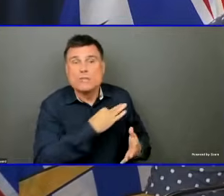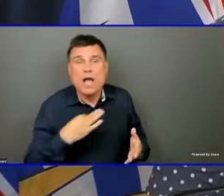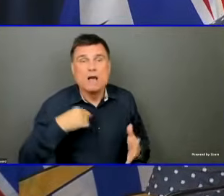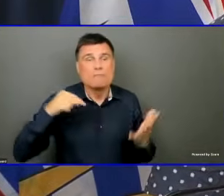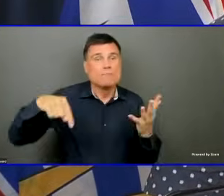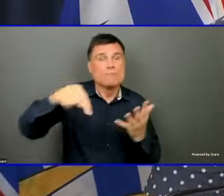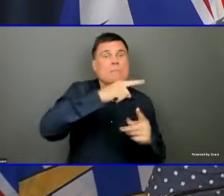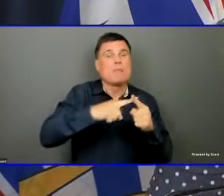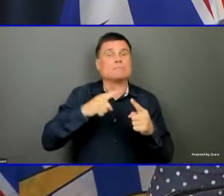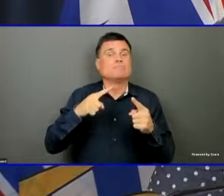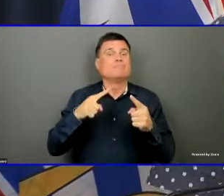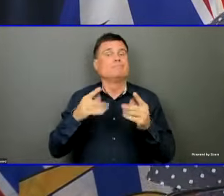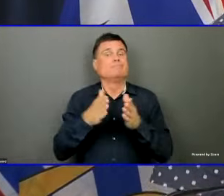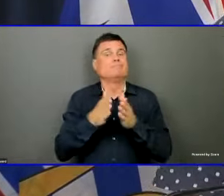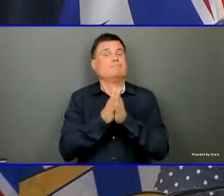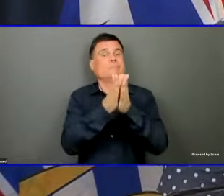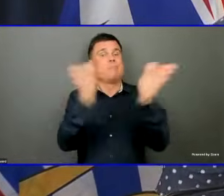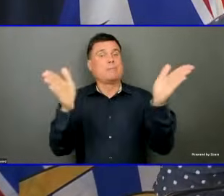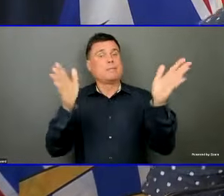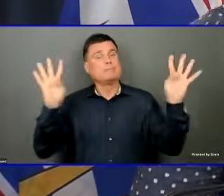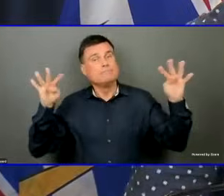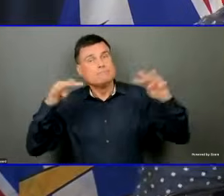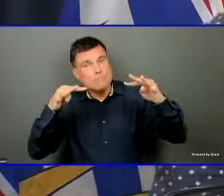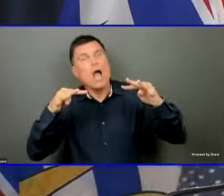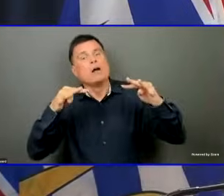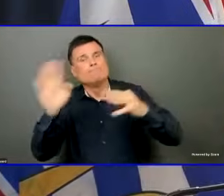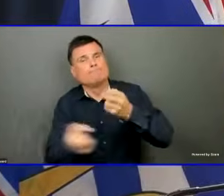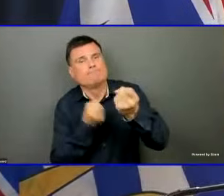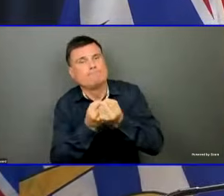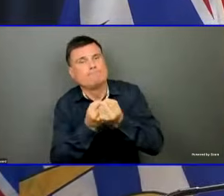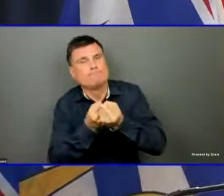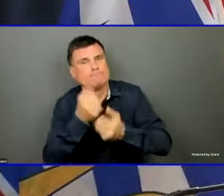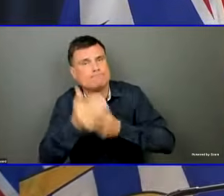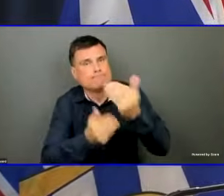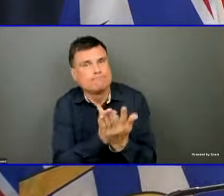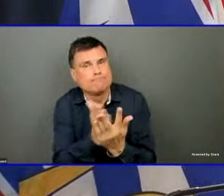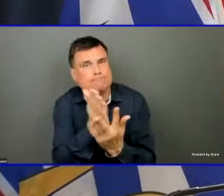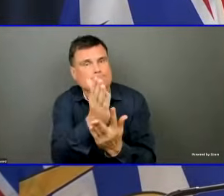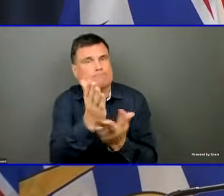it's my honor to introduce Dr. Bonnie Henry.